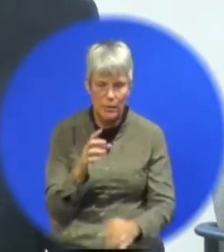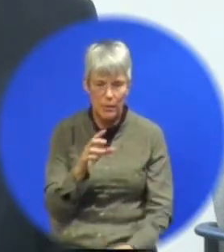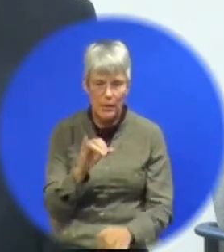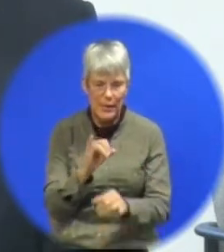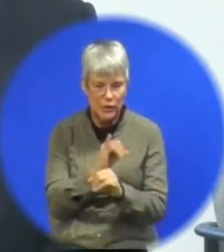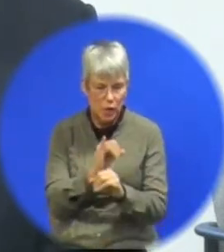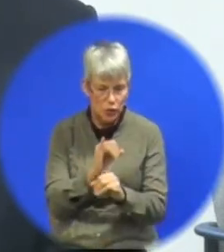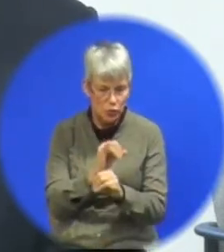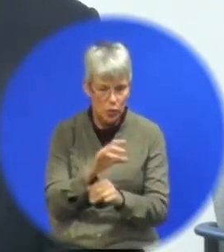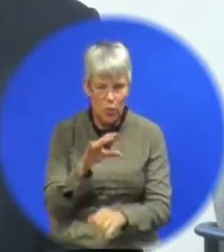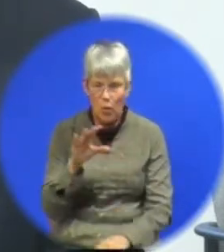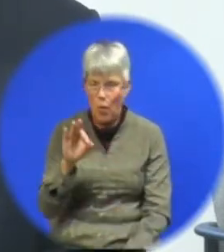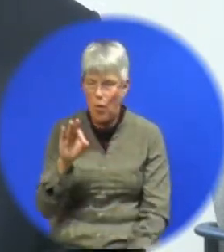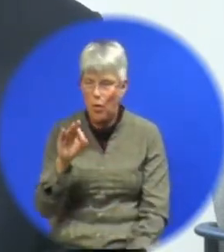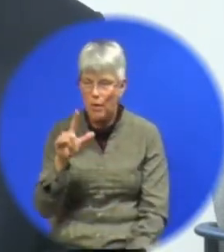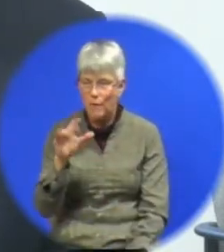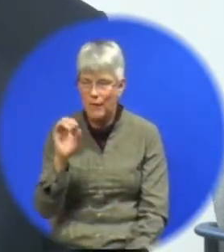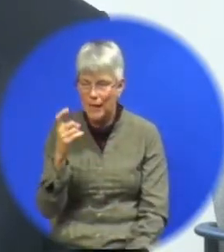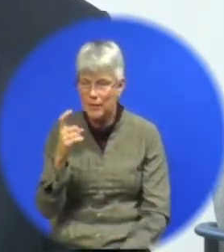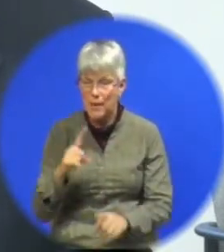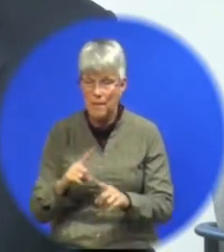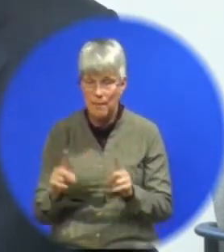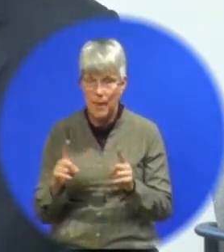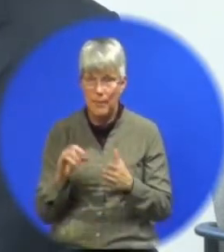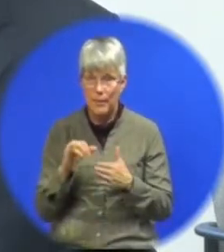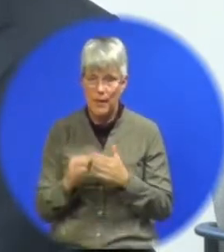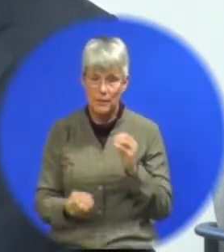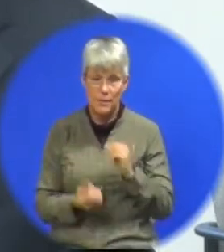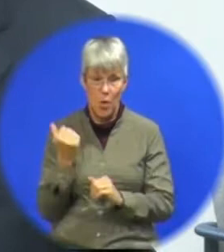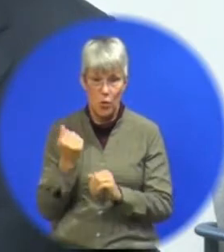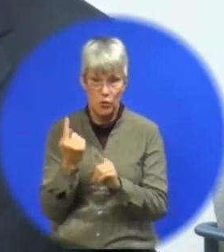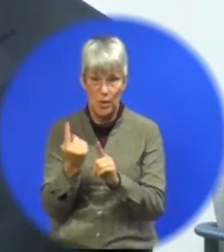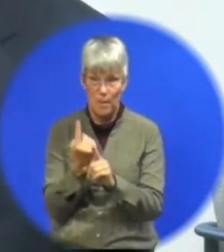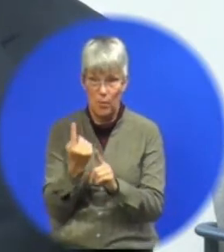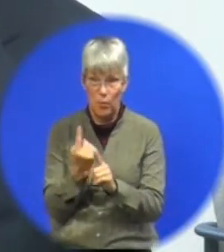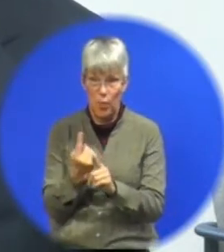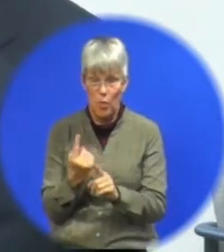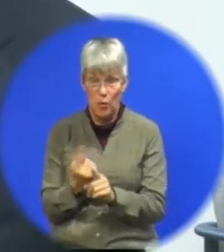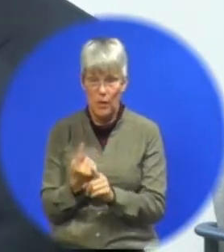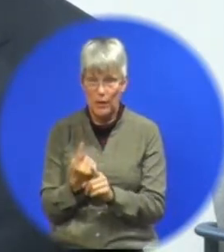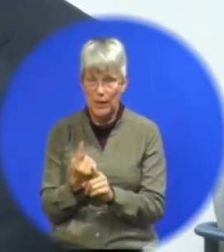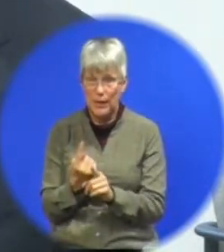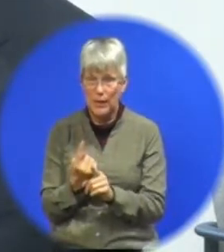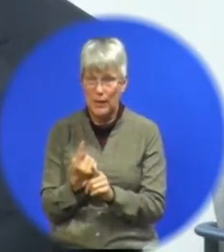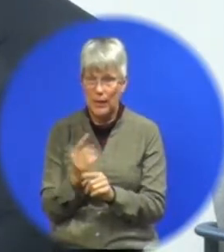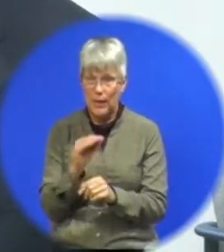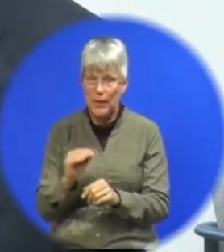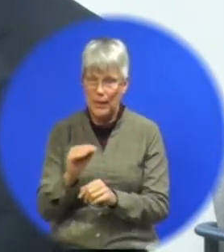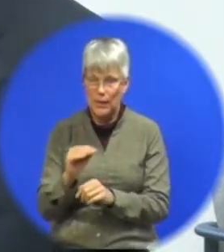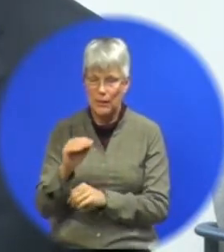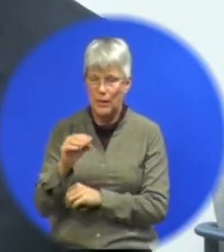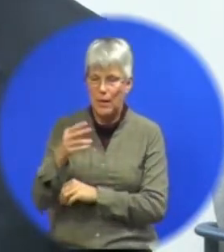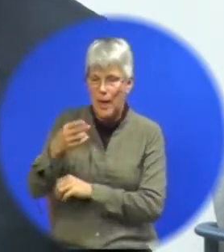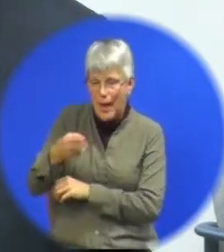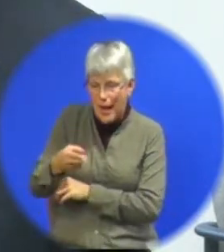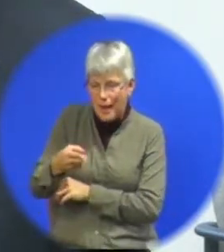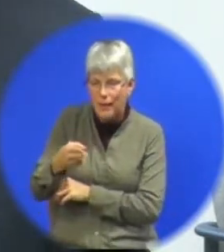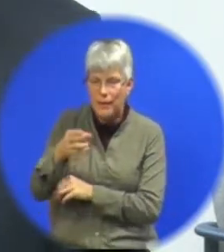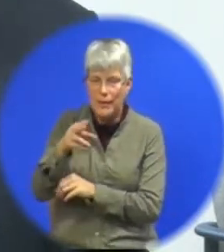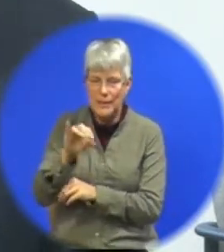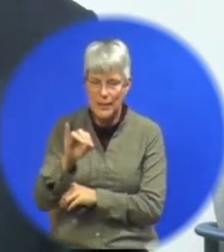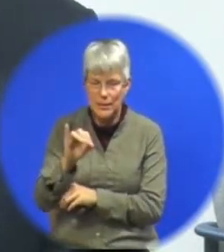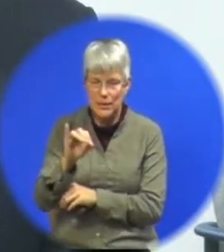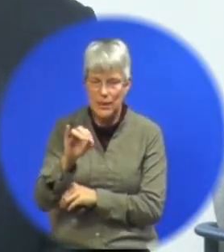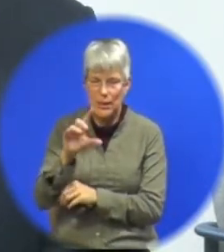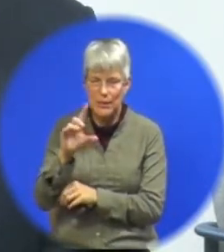That is probably most appropriately positioned in the high intensity